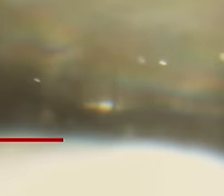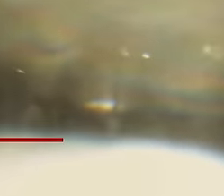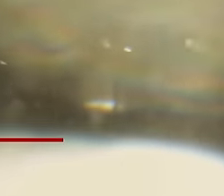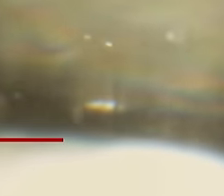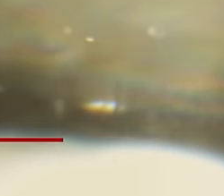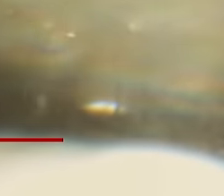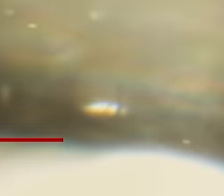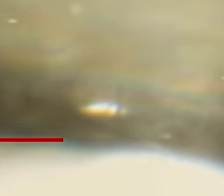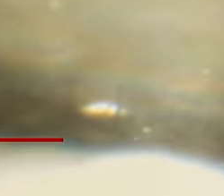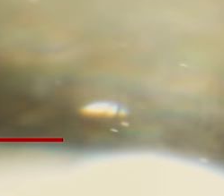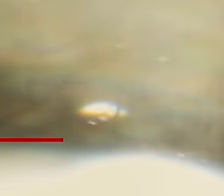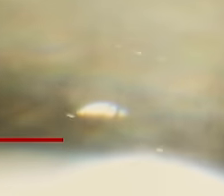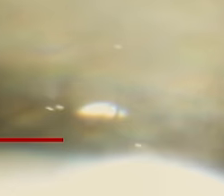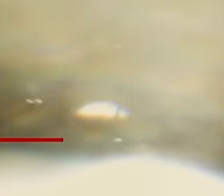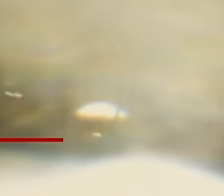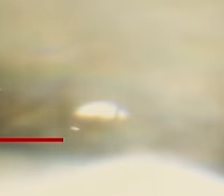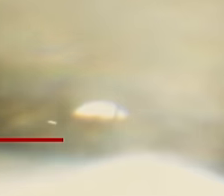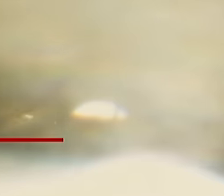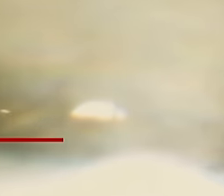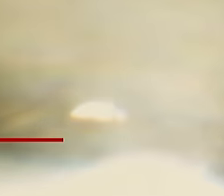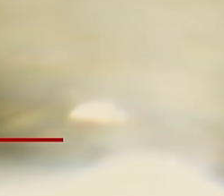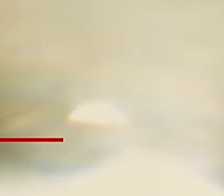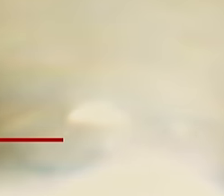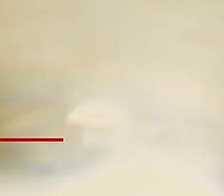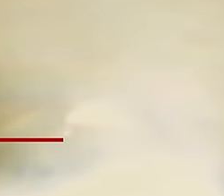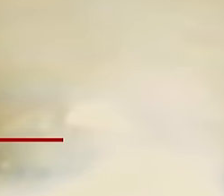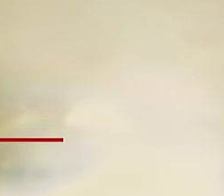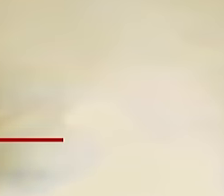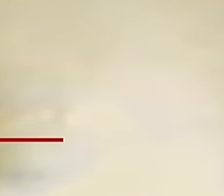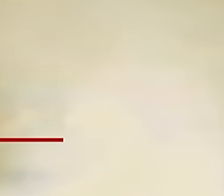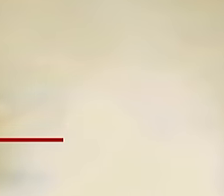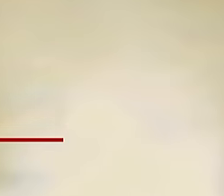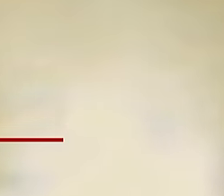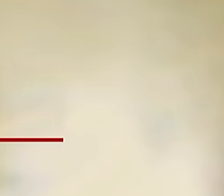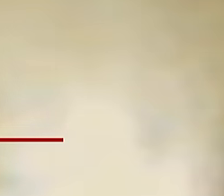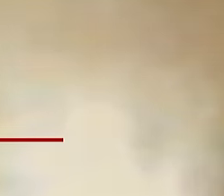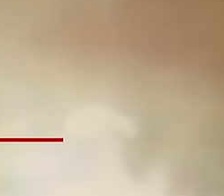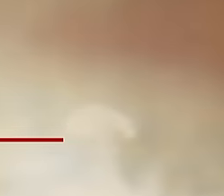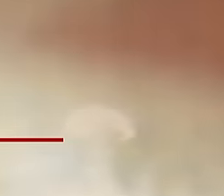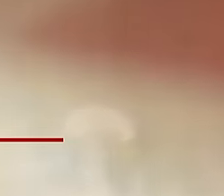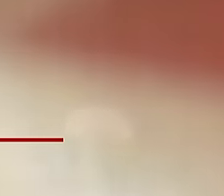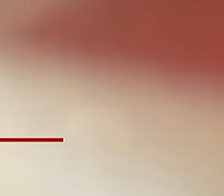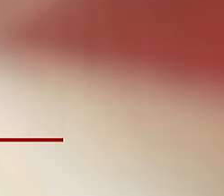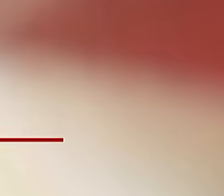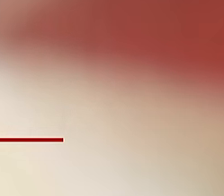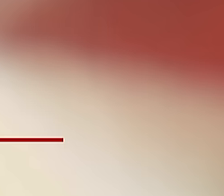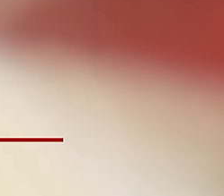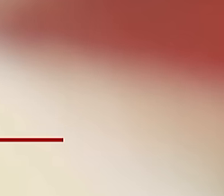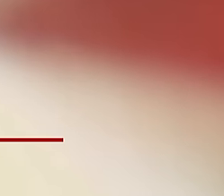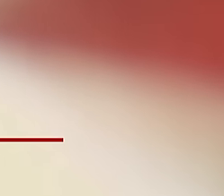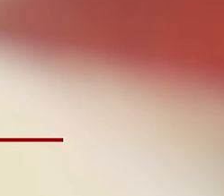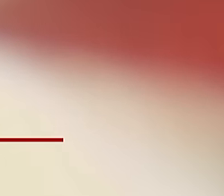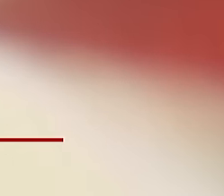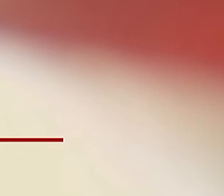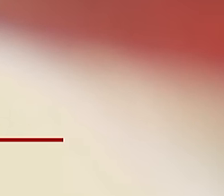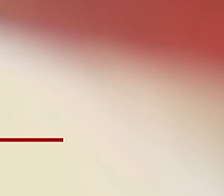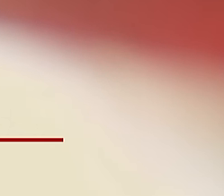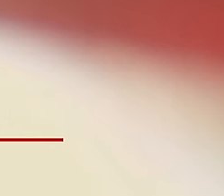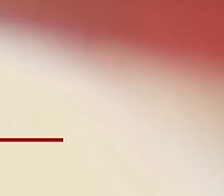Hallelujah Lord let your face shine upon us hallelujah